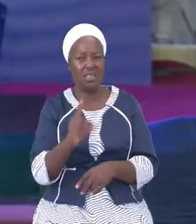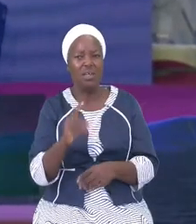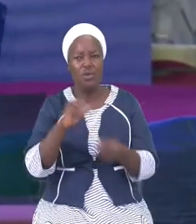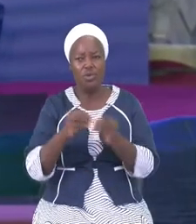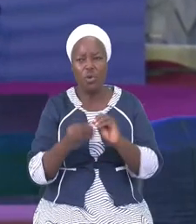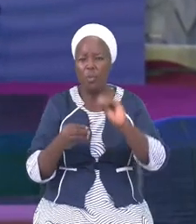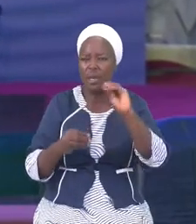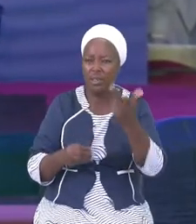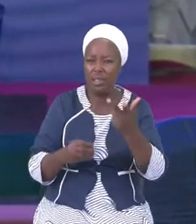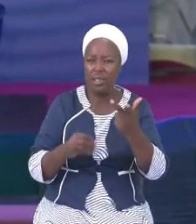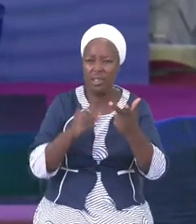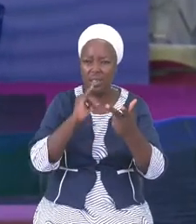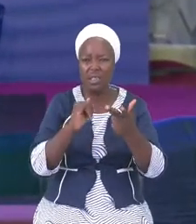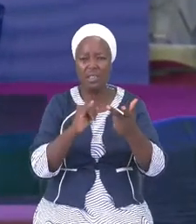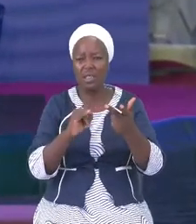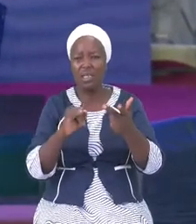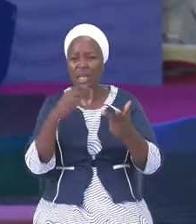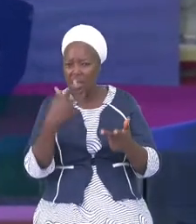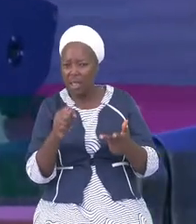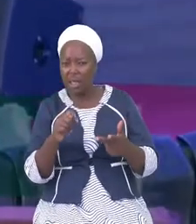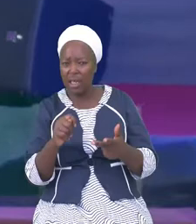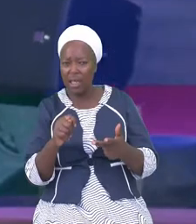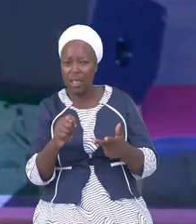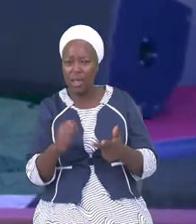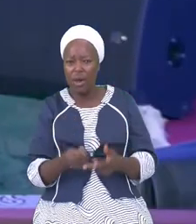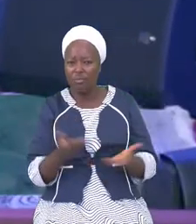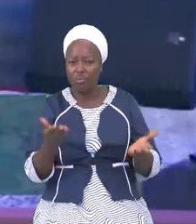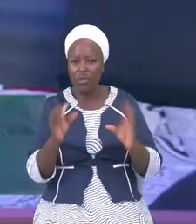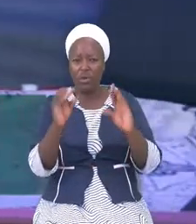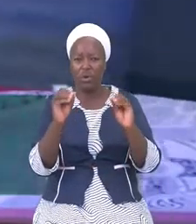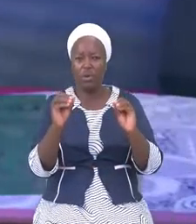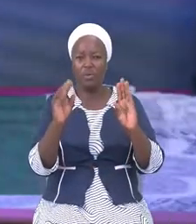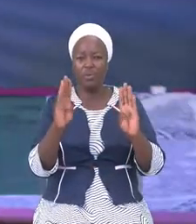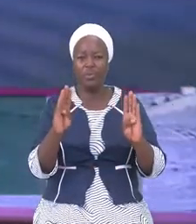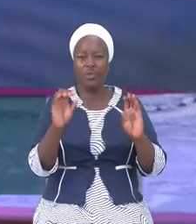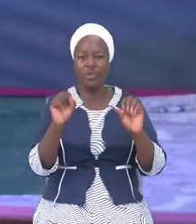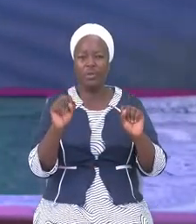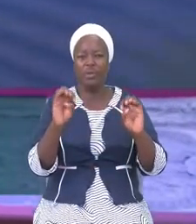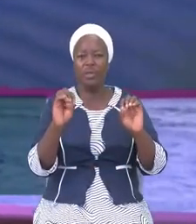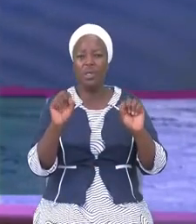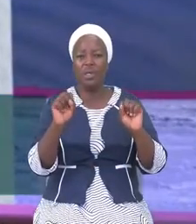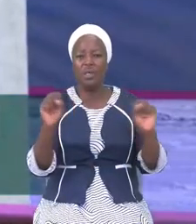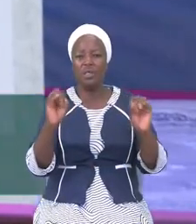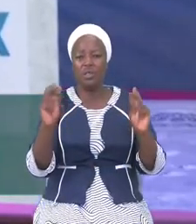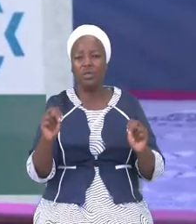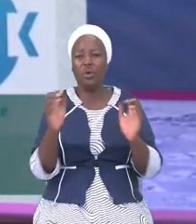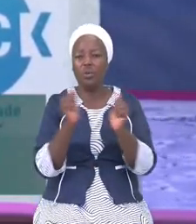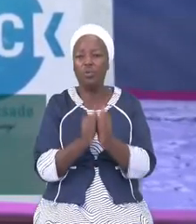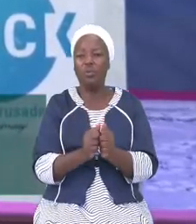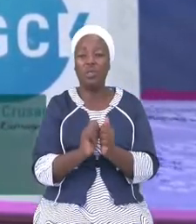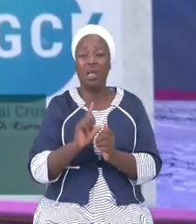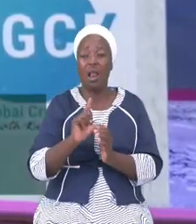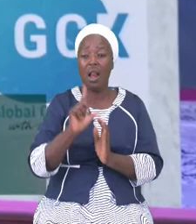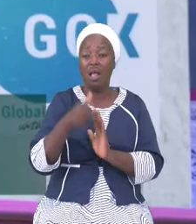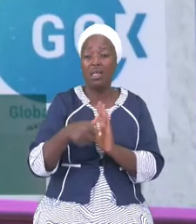three, the obsession with latter-day vanities. The latter days in which we live, the